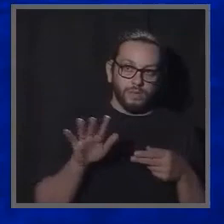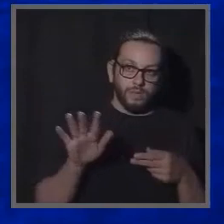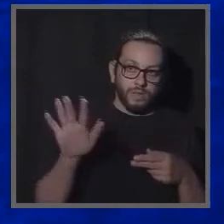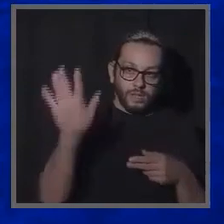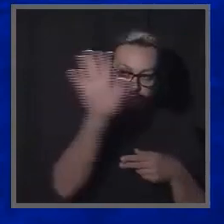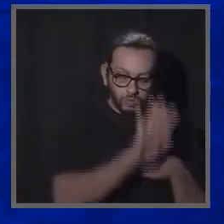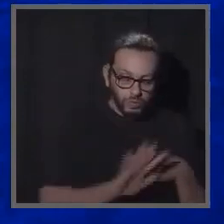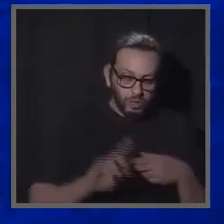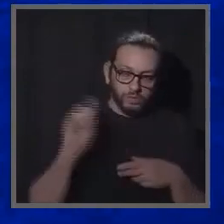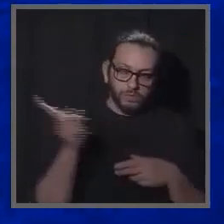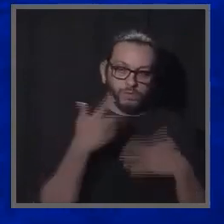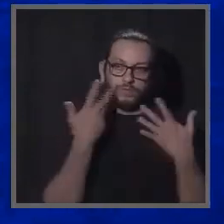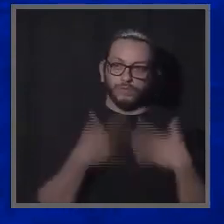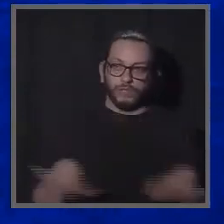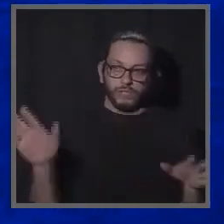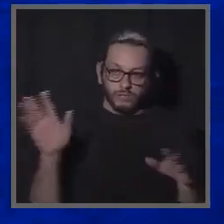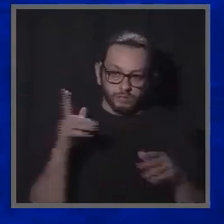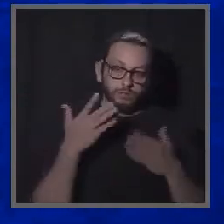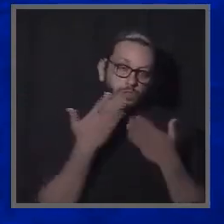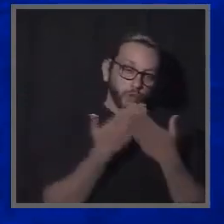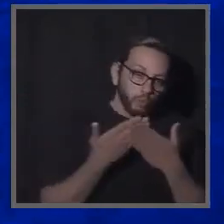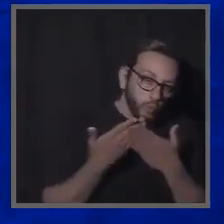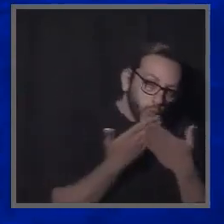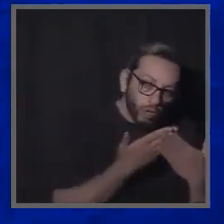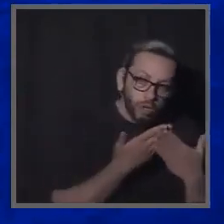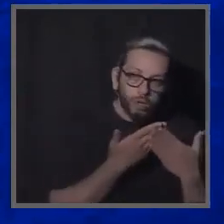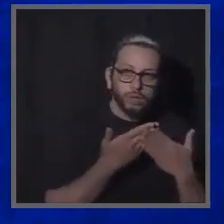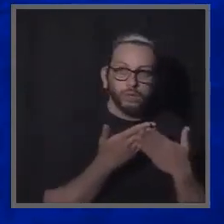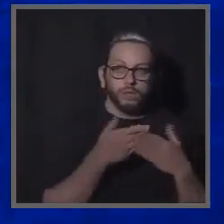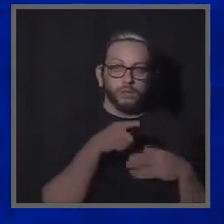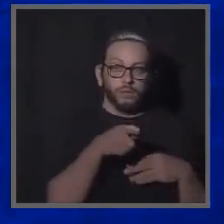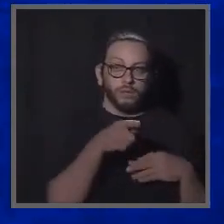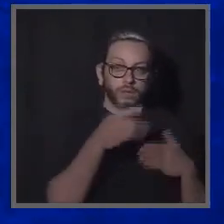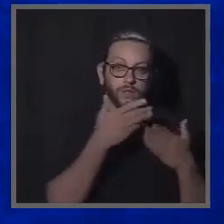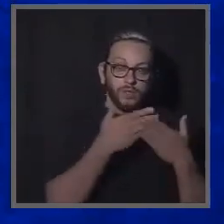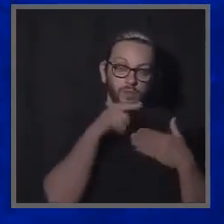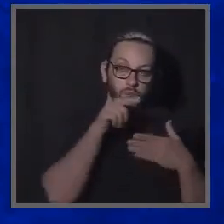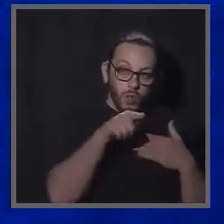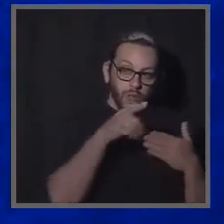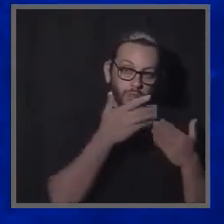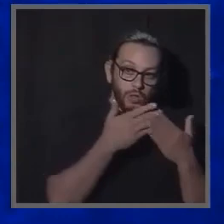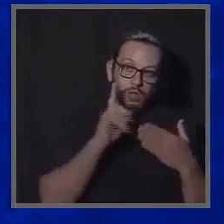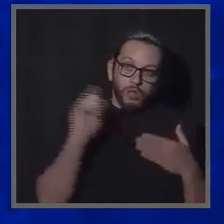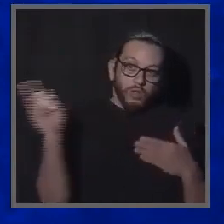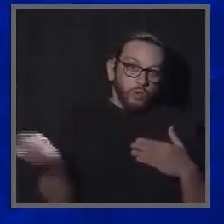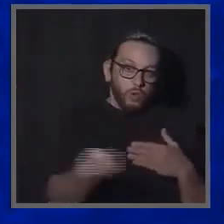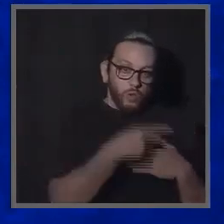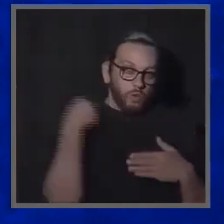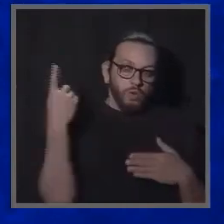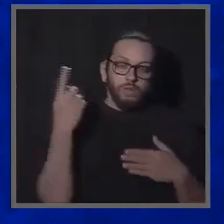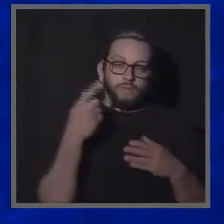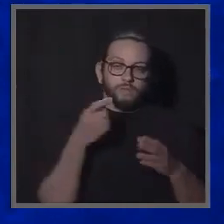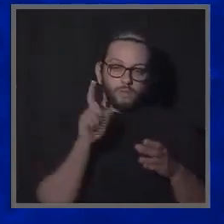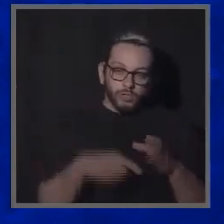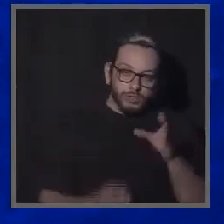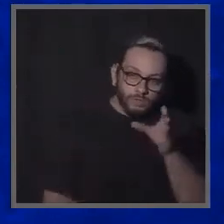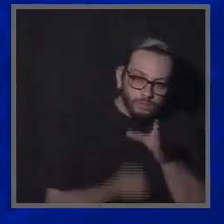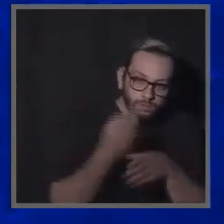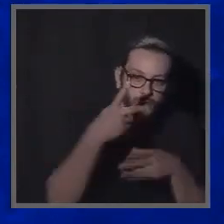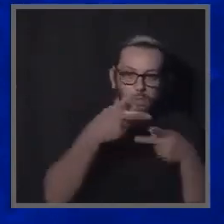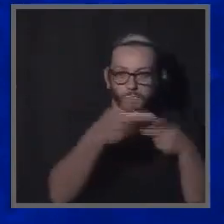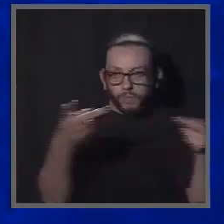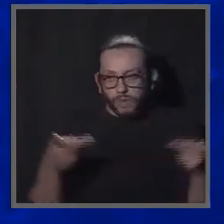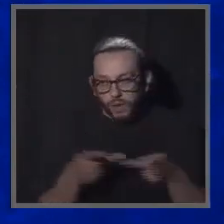within the schools, because we created boards for decision making